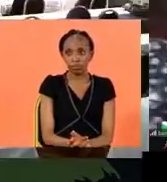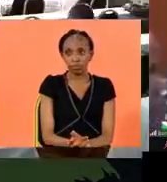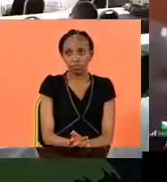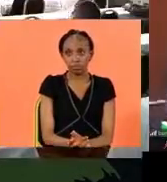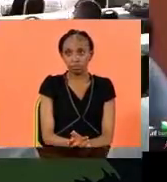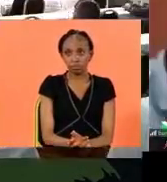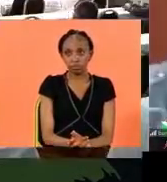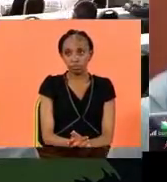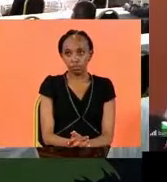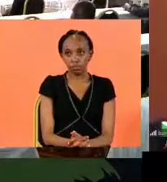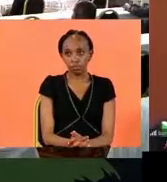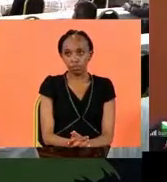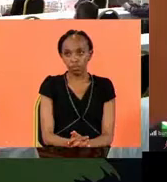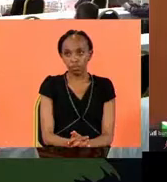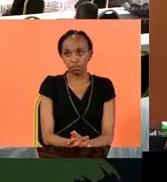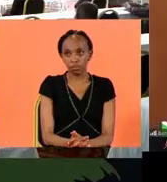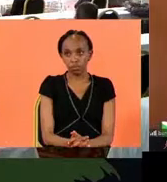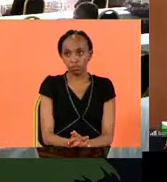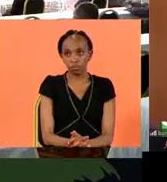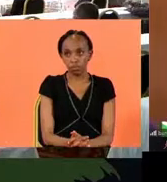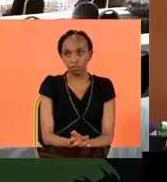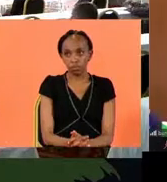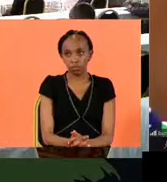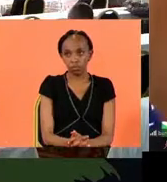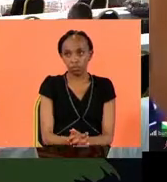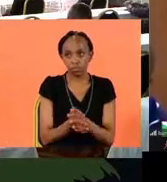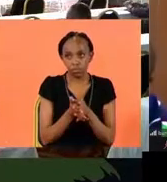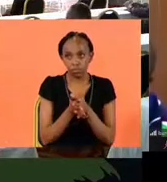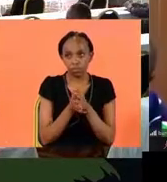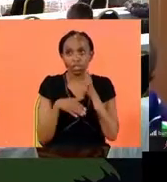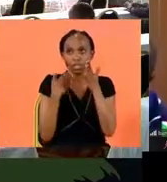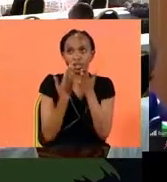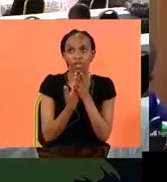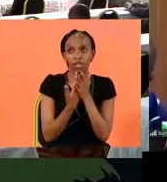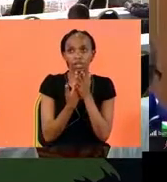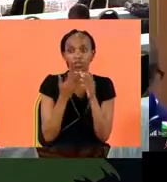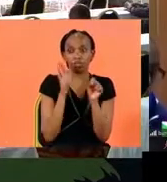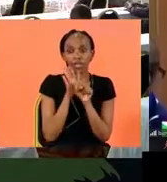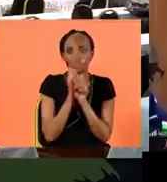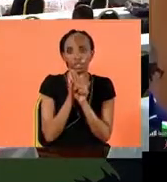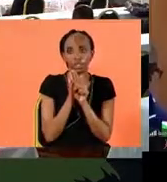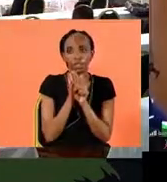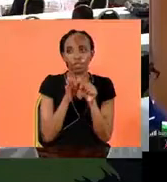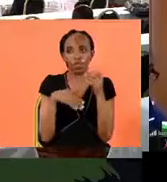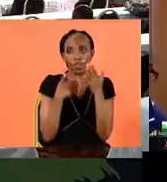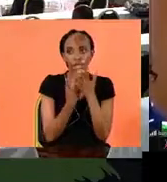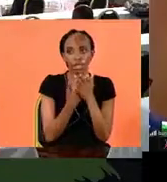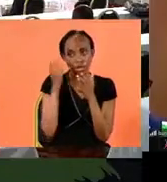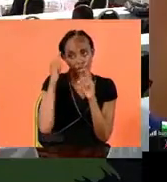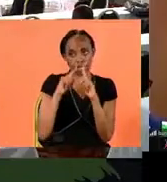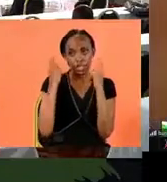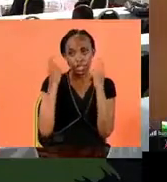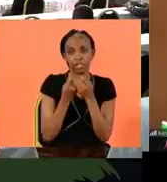Merci beaucoup. Merci à l'équipe. Thank you very much. We thank the